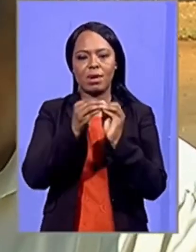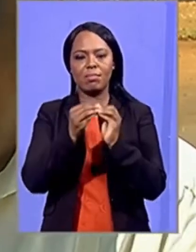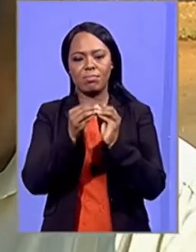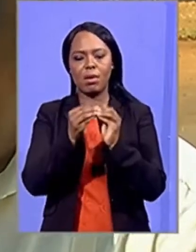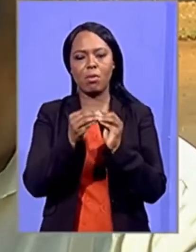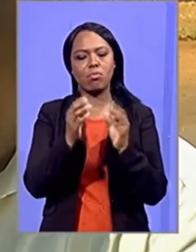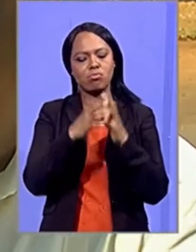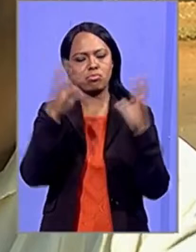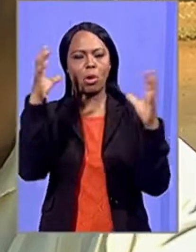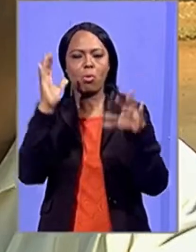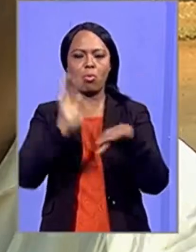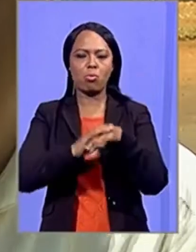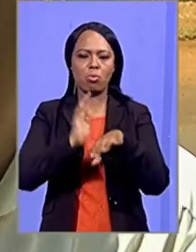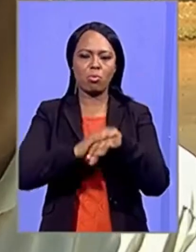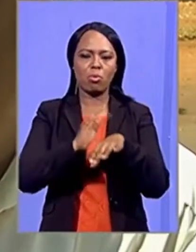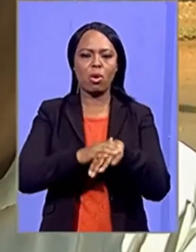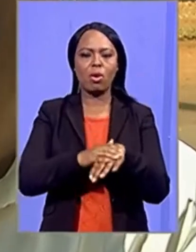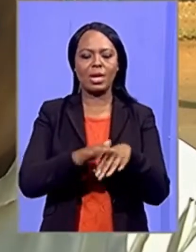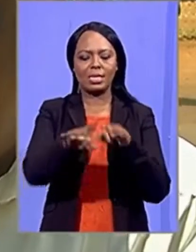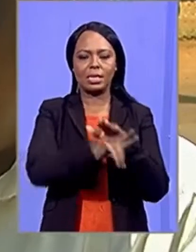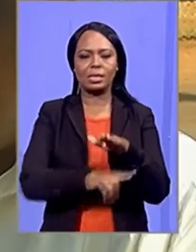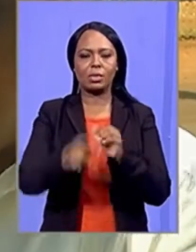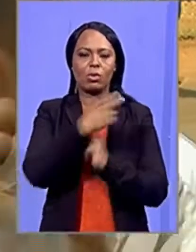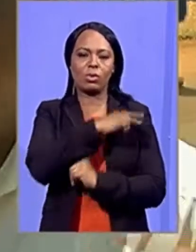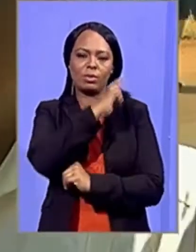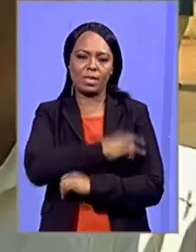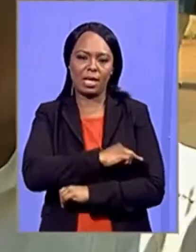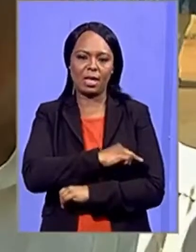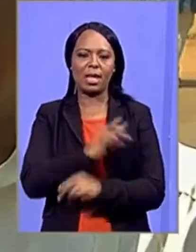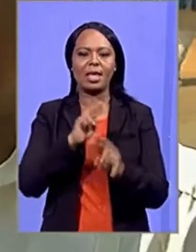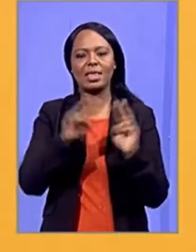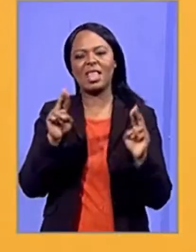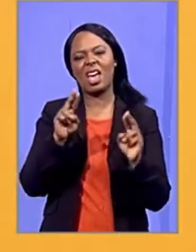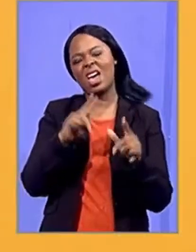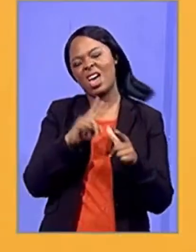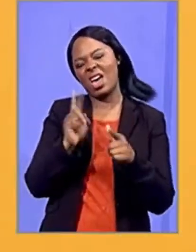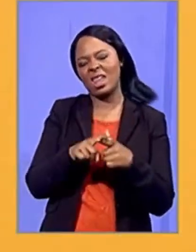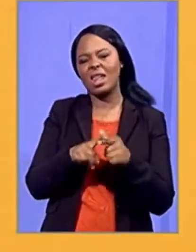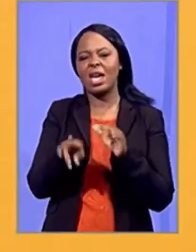big what we call district hospital rather than just the regional